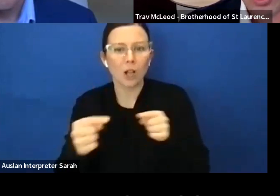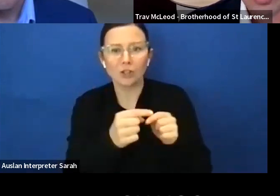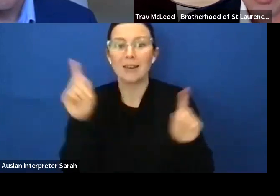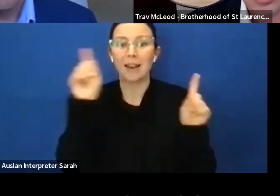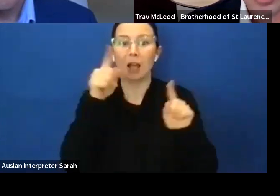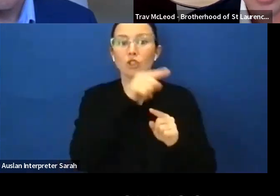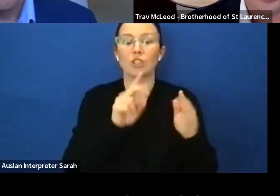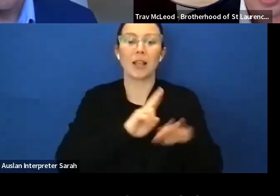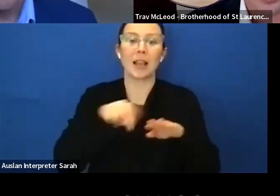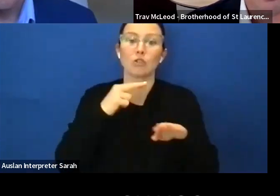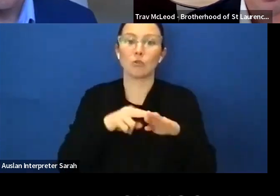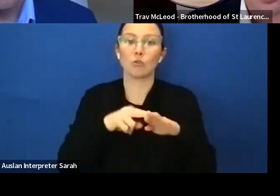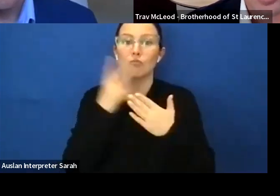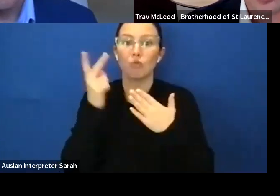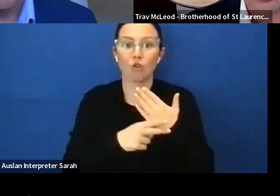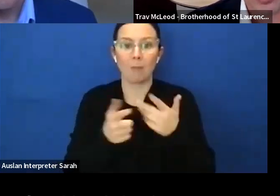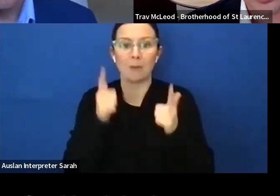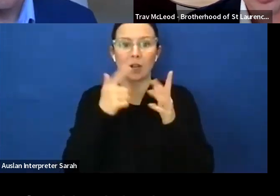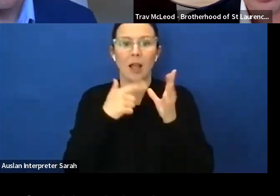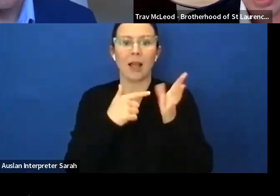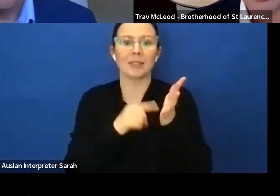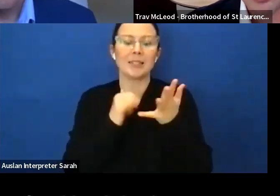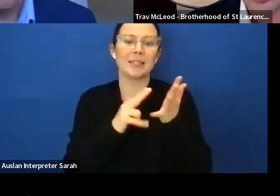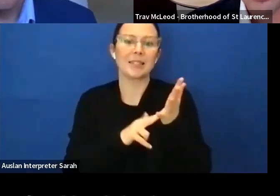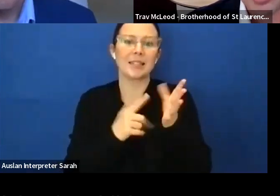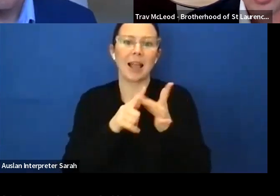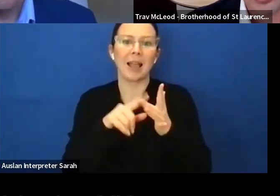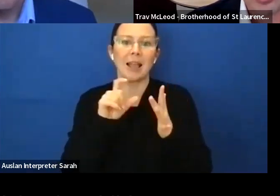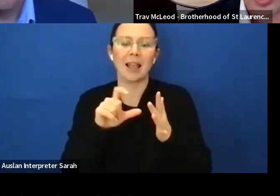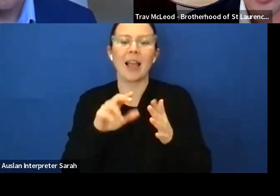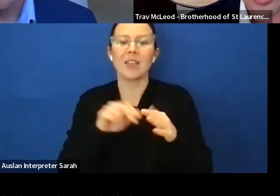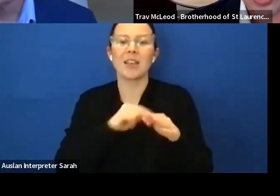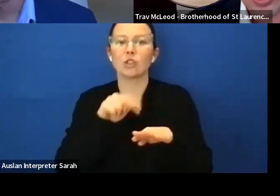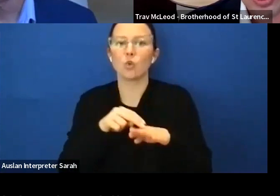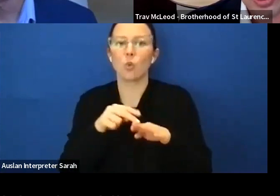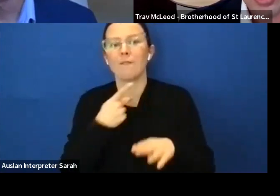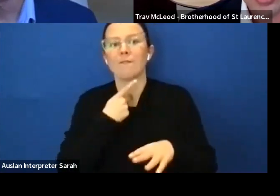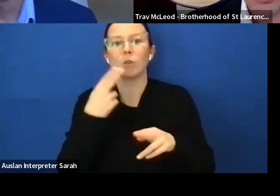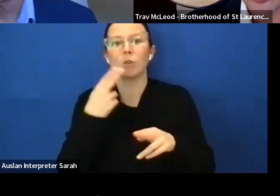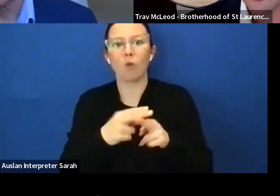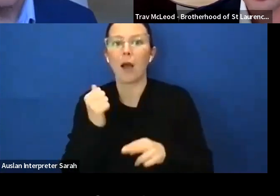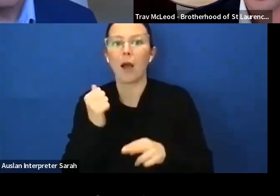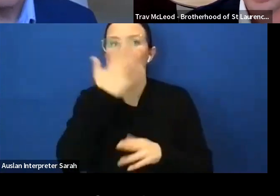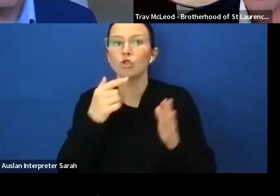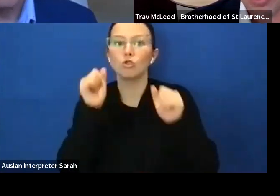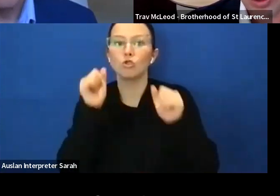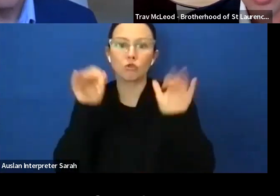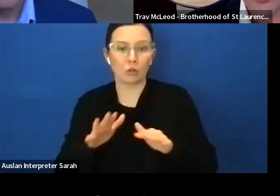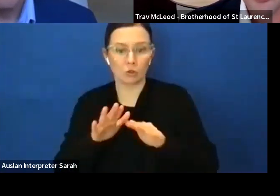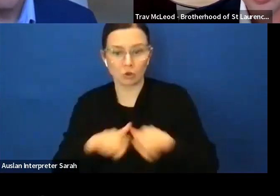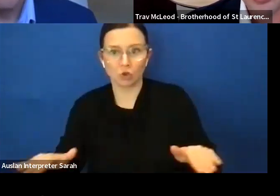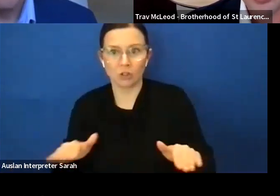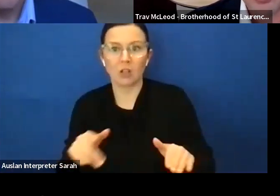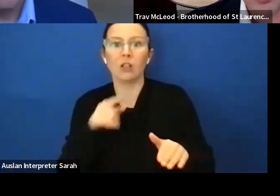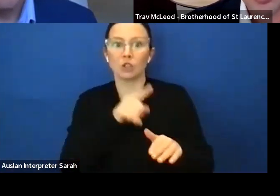National Program Manager at SNAKE, the National Voice for Aboriginal and Torres Strait Islander Children, which is doing a power of work